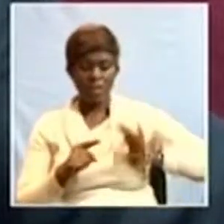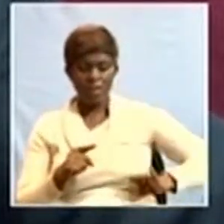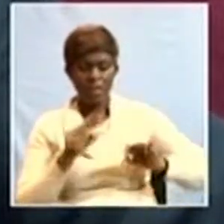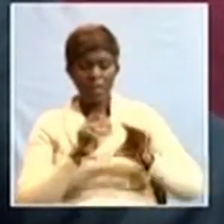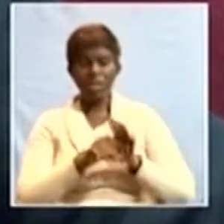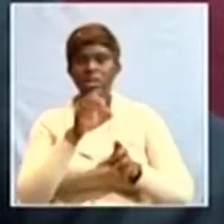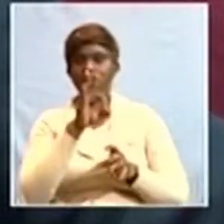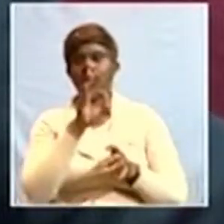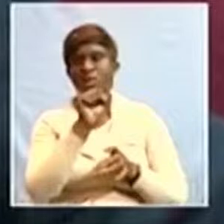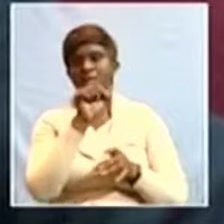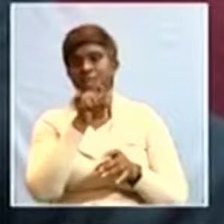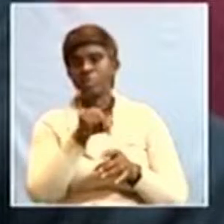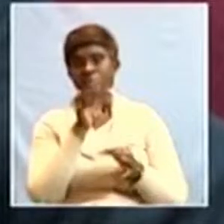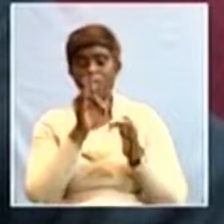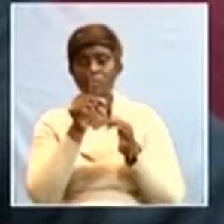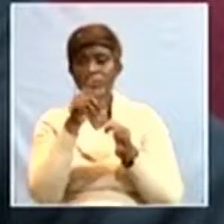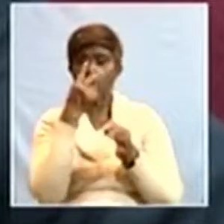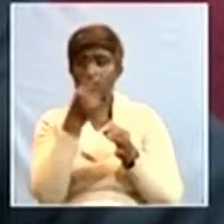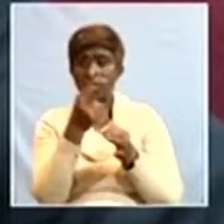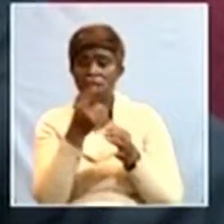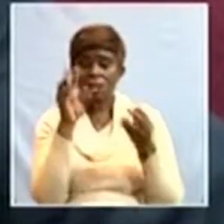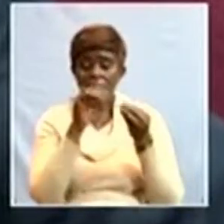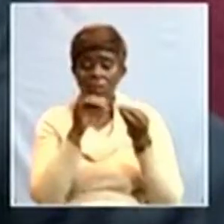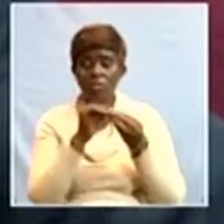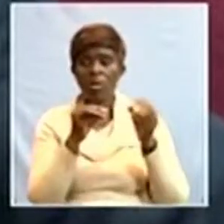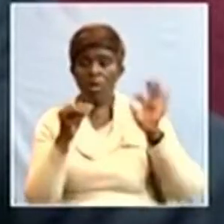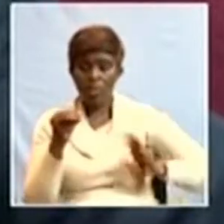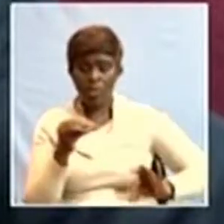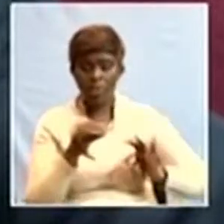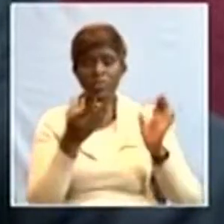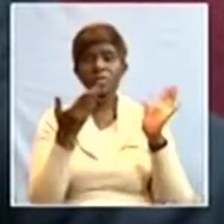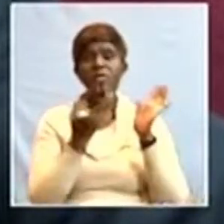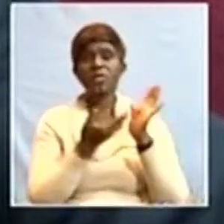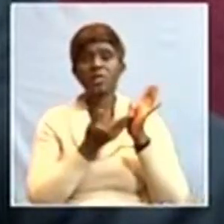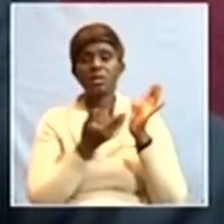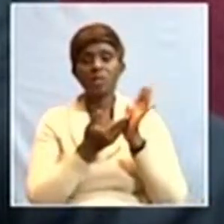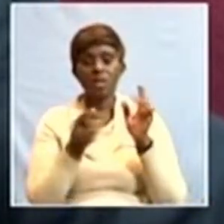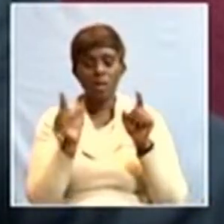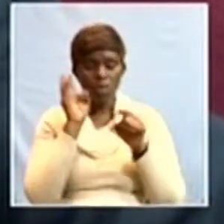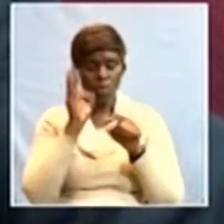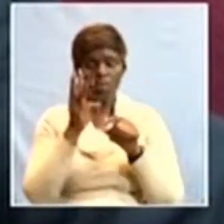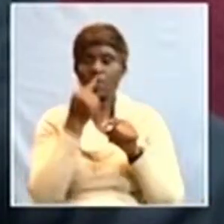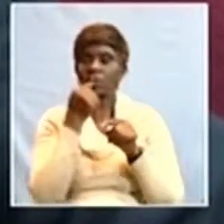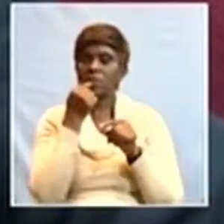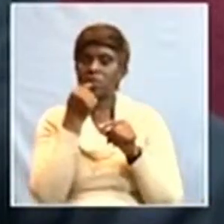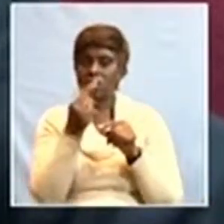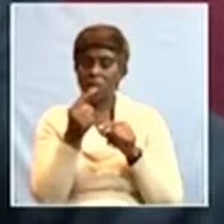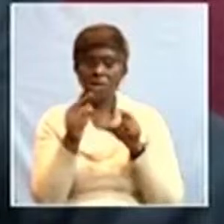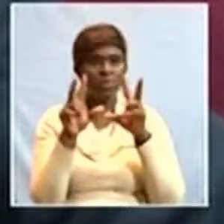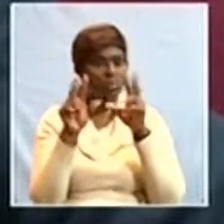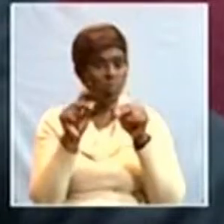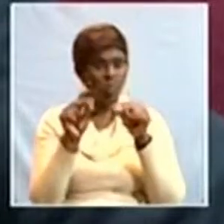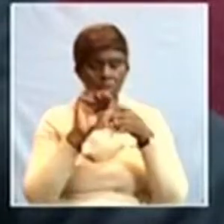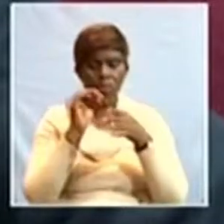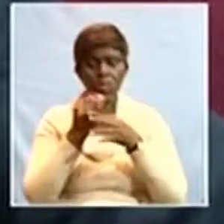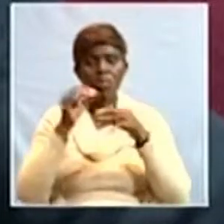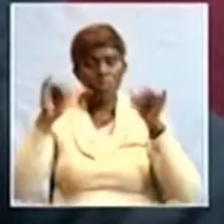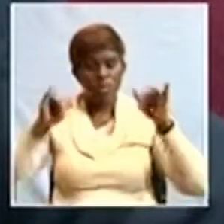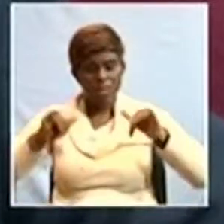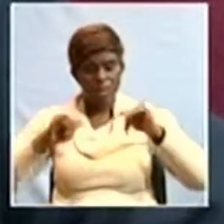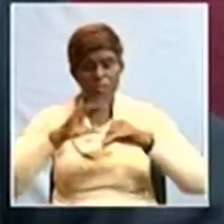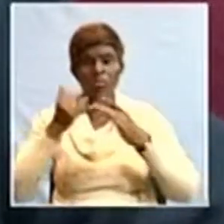If you look up that beneficiary here, it will say no or yes whether